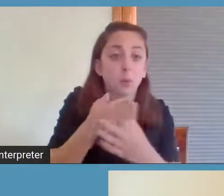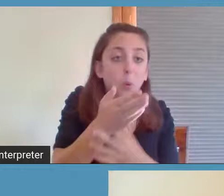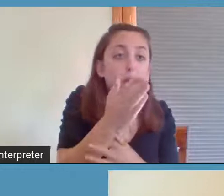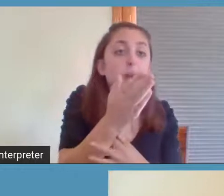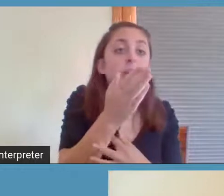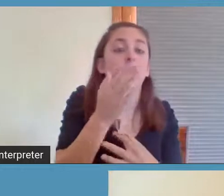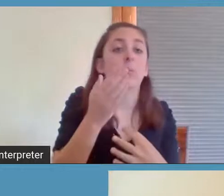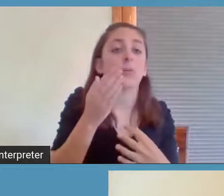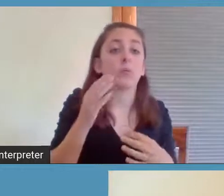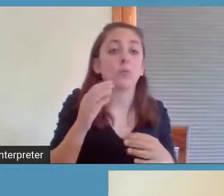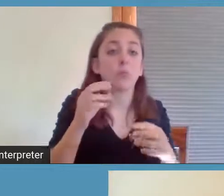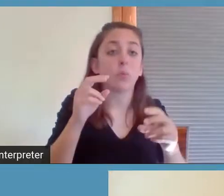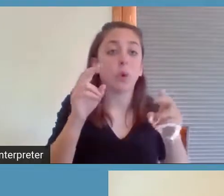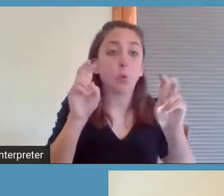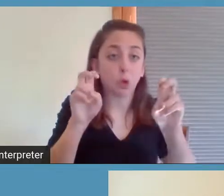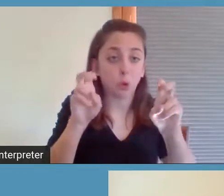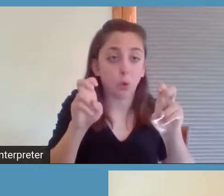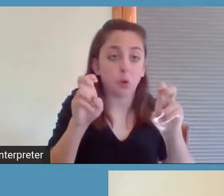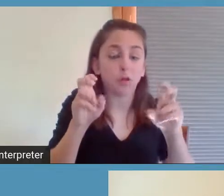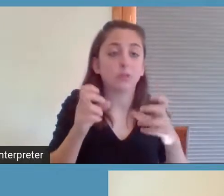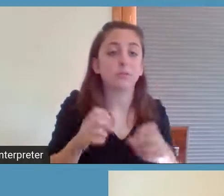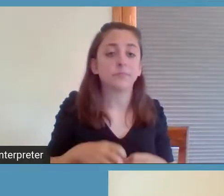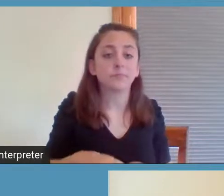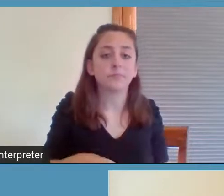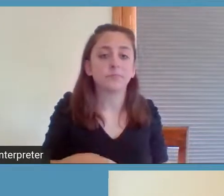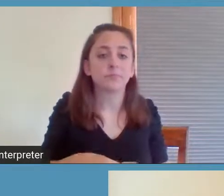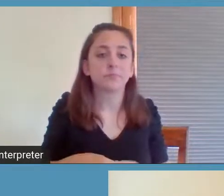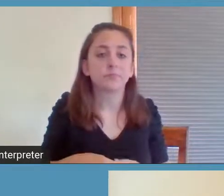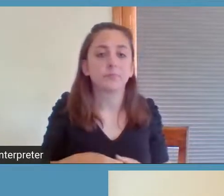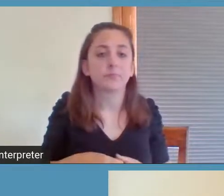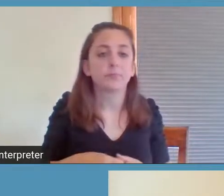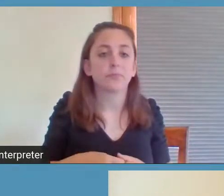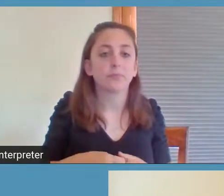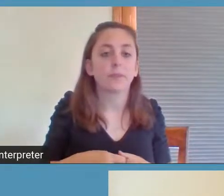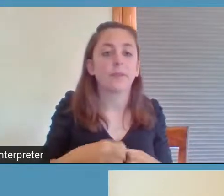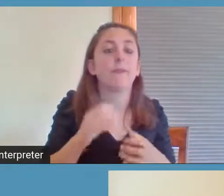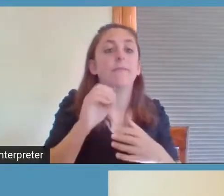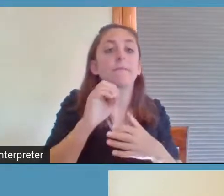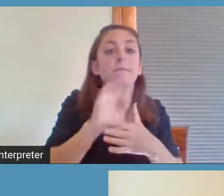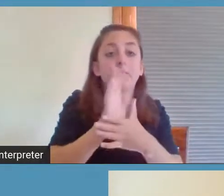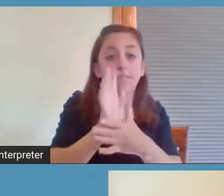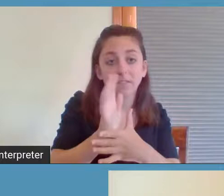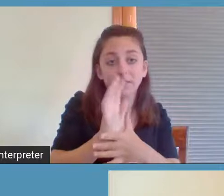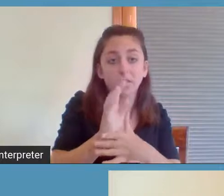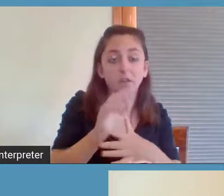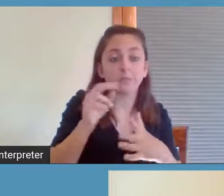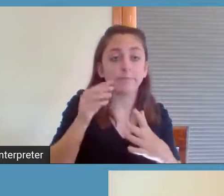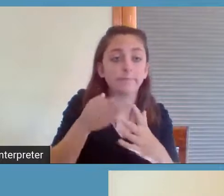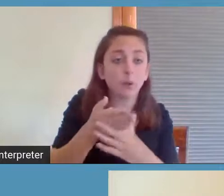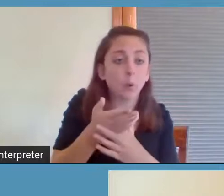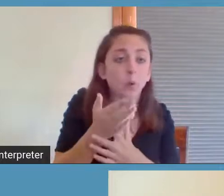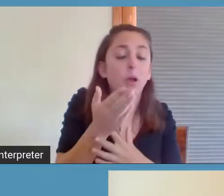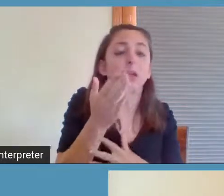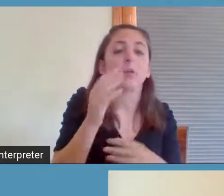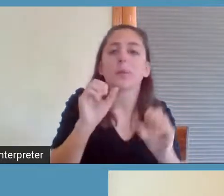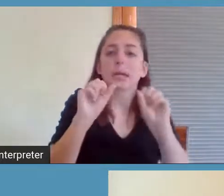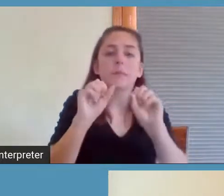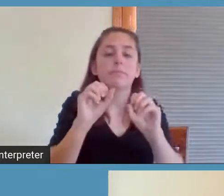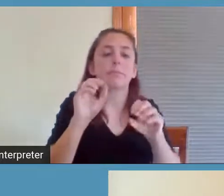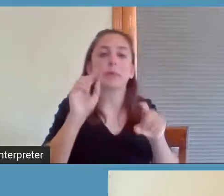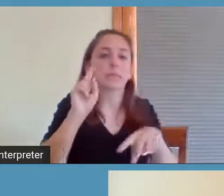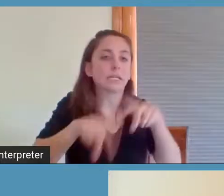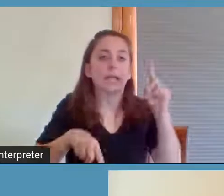was done. I did a walkthrough of the Cunts Matrix space as well. So you can do a video walkthrough, but you can't download it.